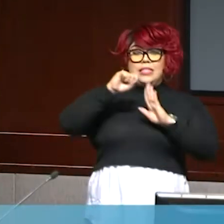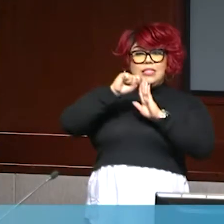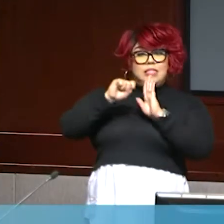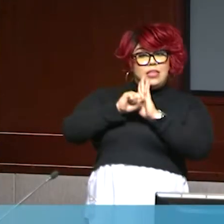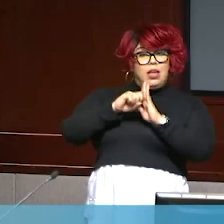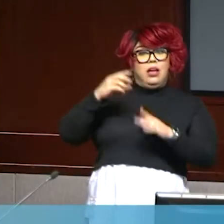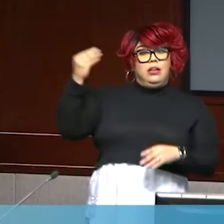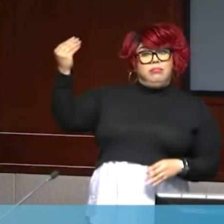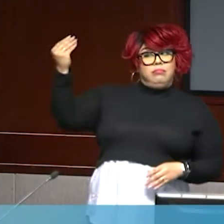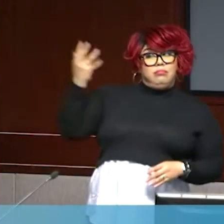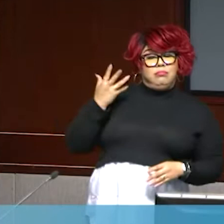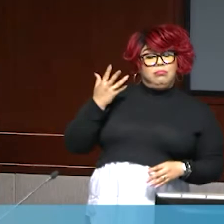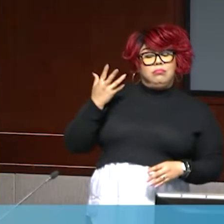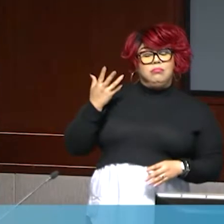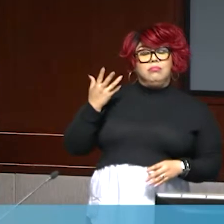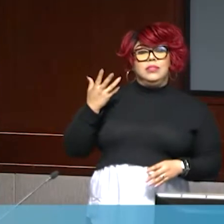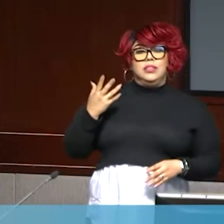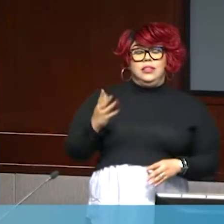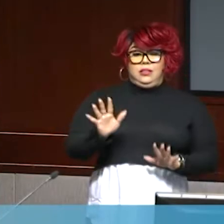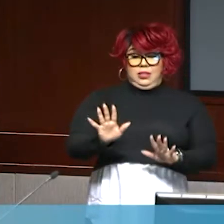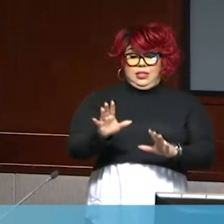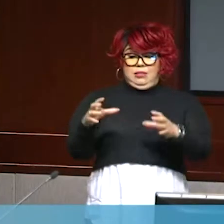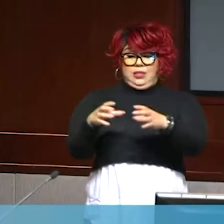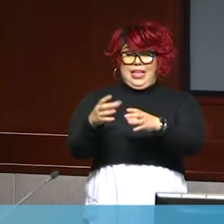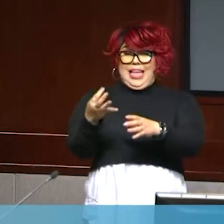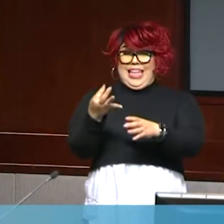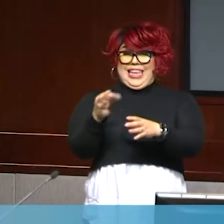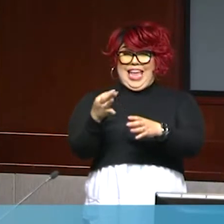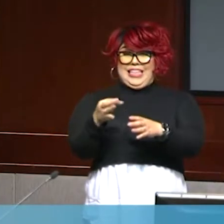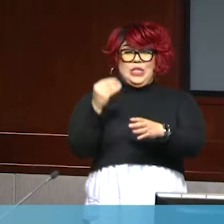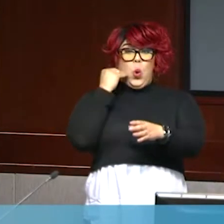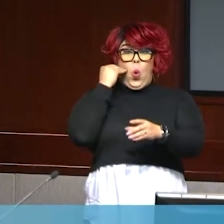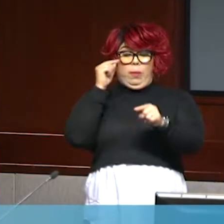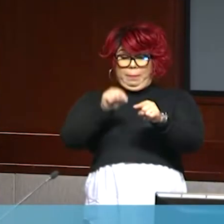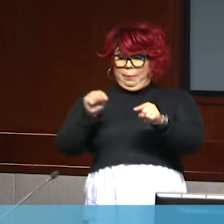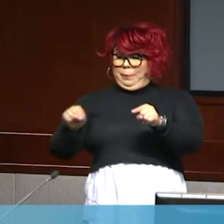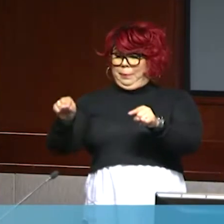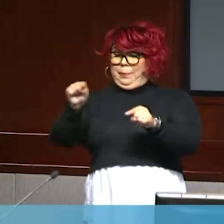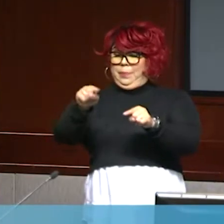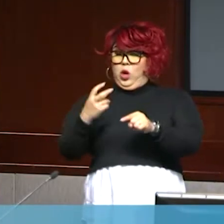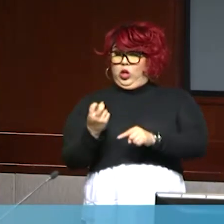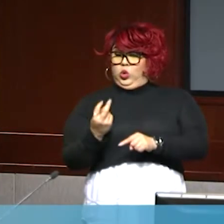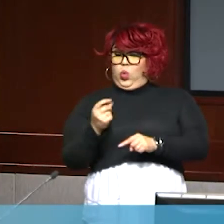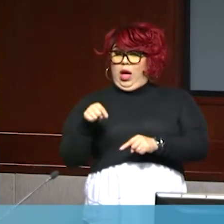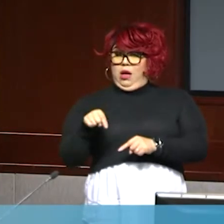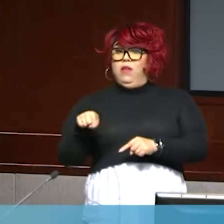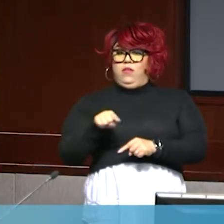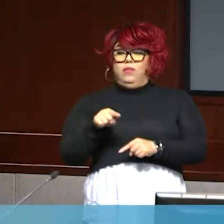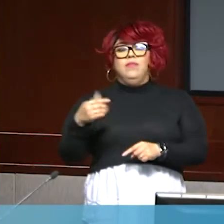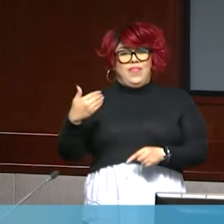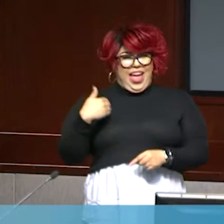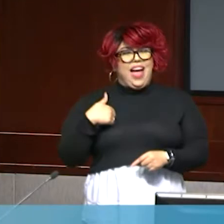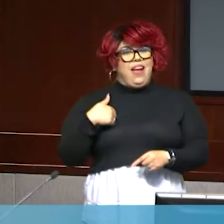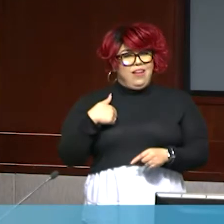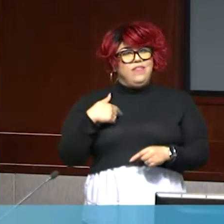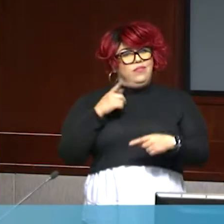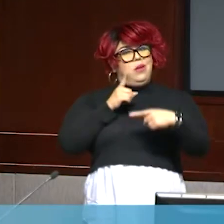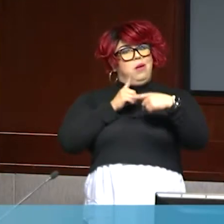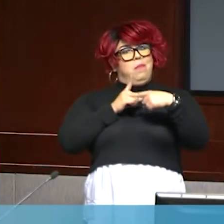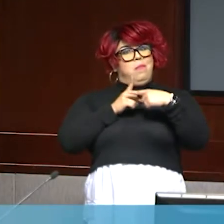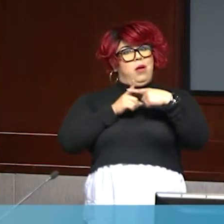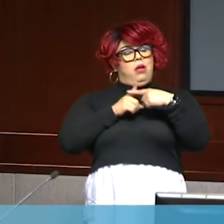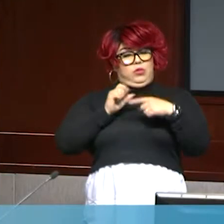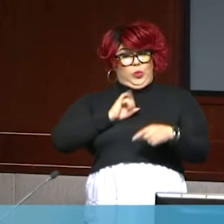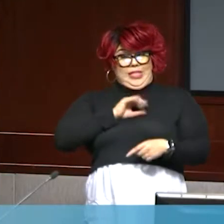us that 12 of the 19 skilled nursing facilities are now reporting positive employees